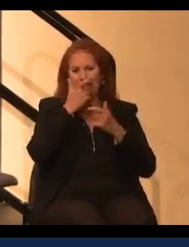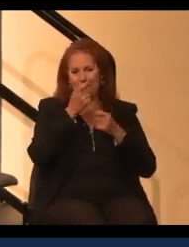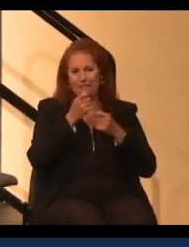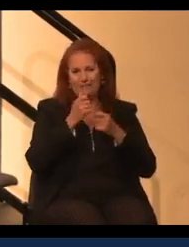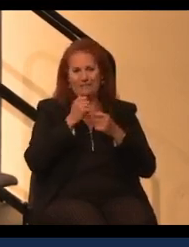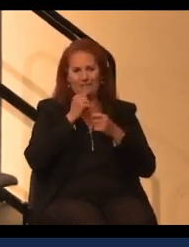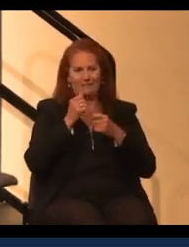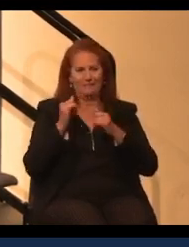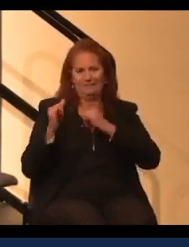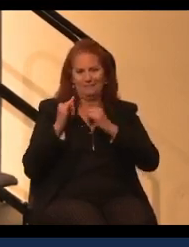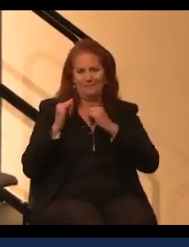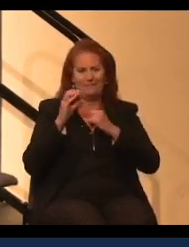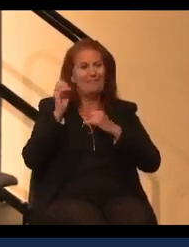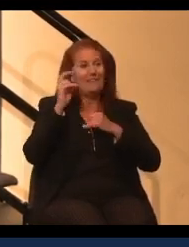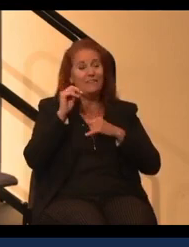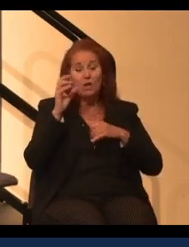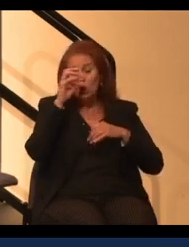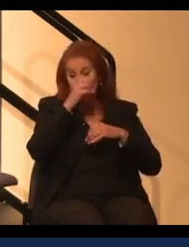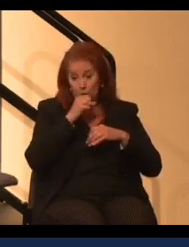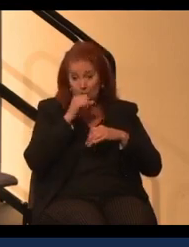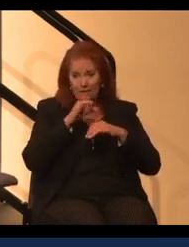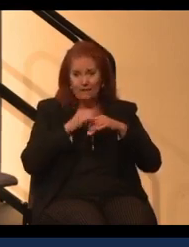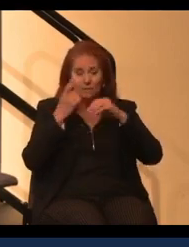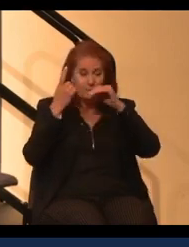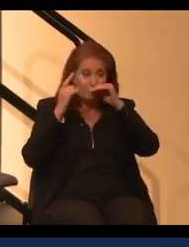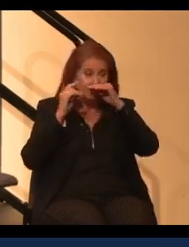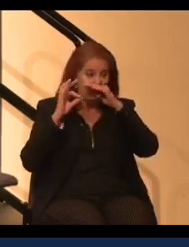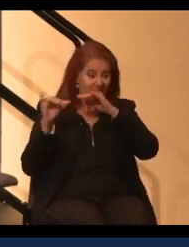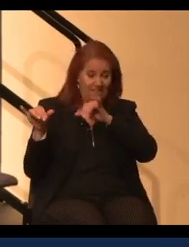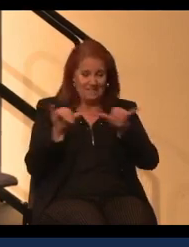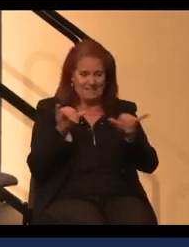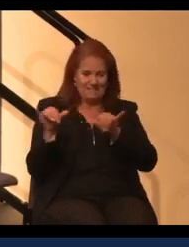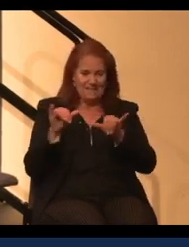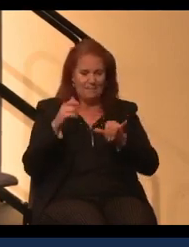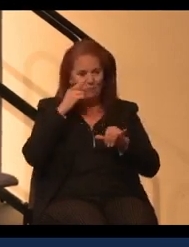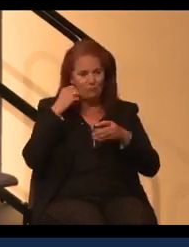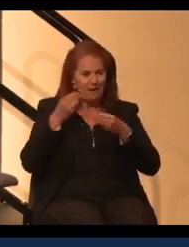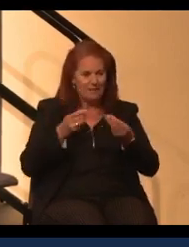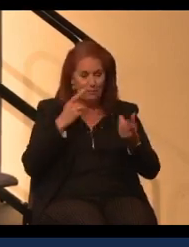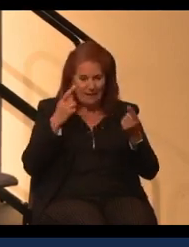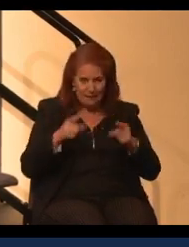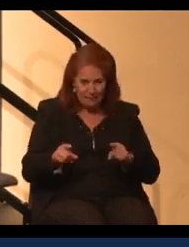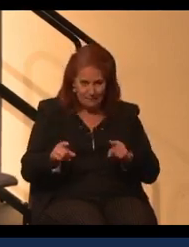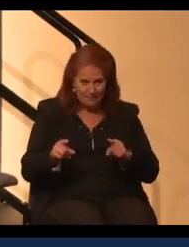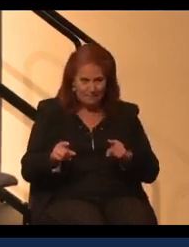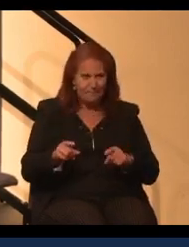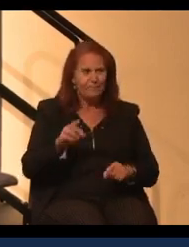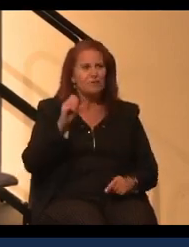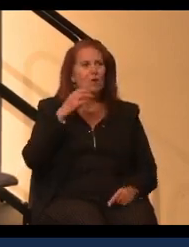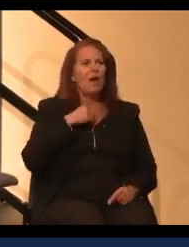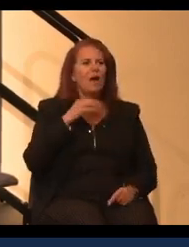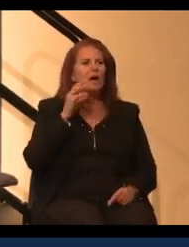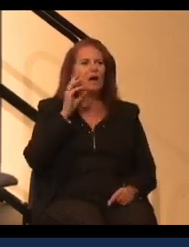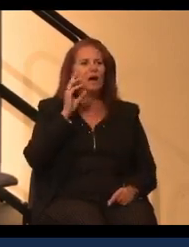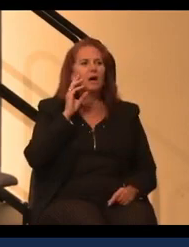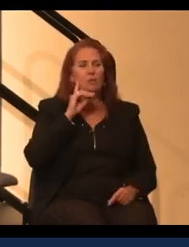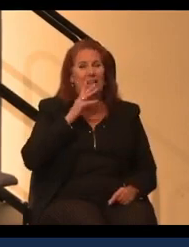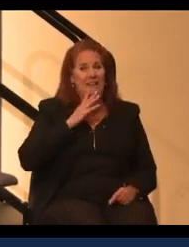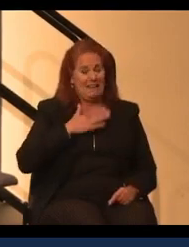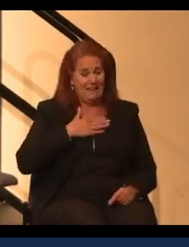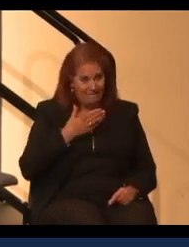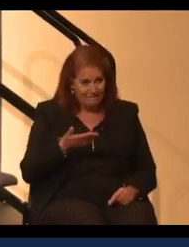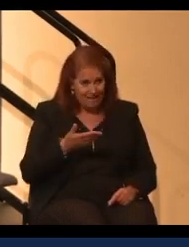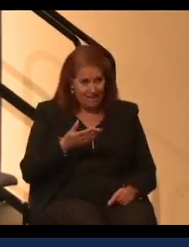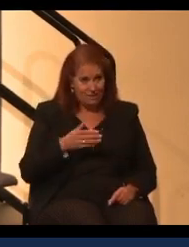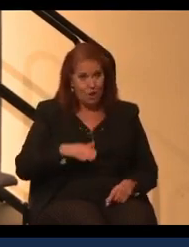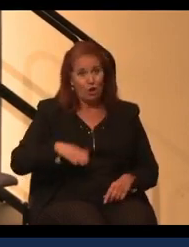coming, even and assuming, if one is of the same race, that would happen. So I'll say, I'll confess, growing up in